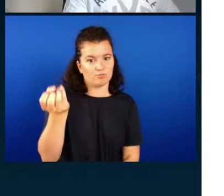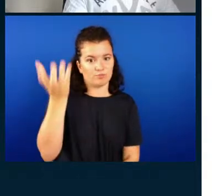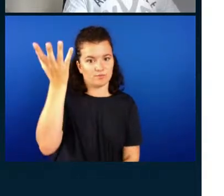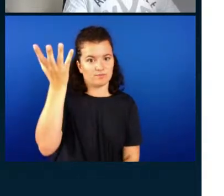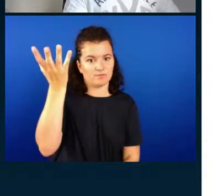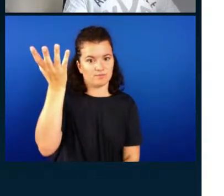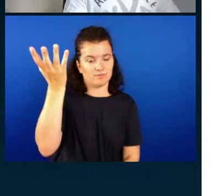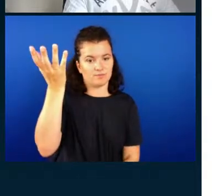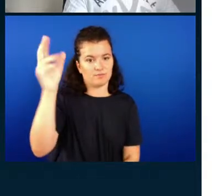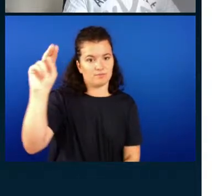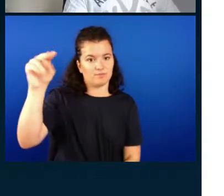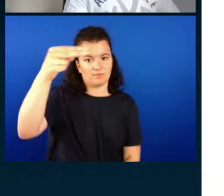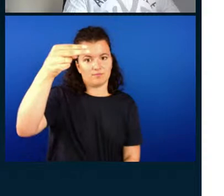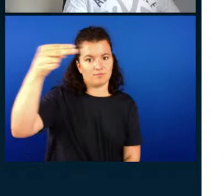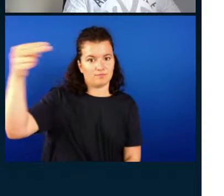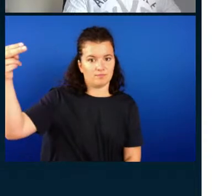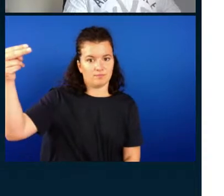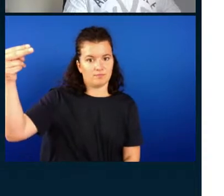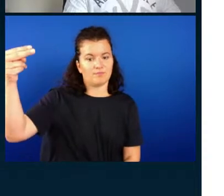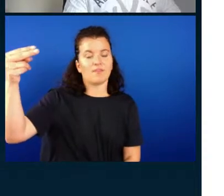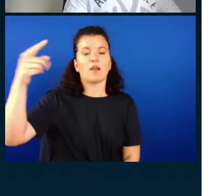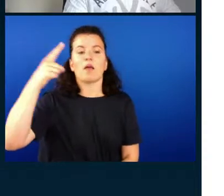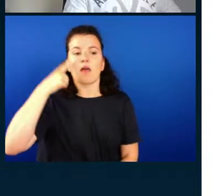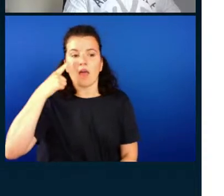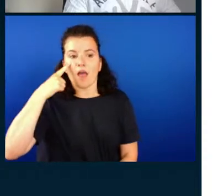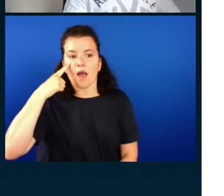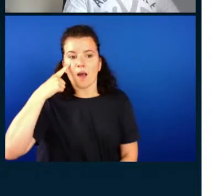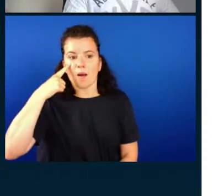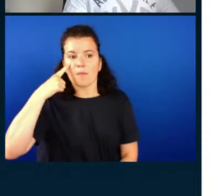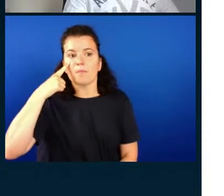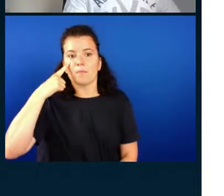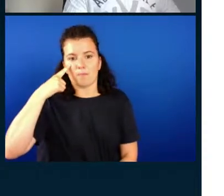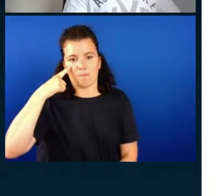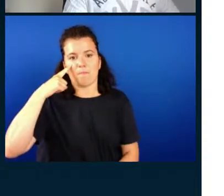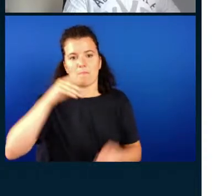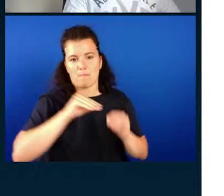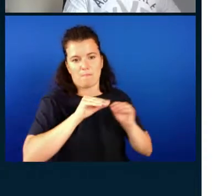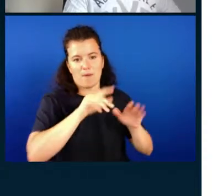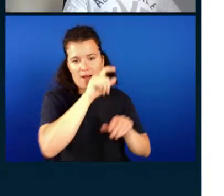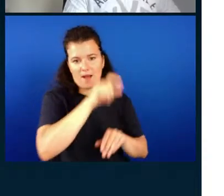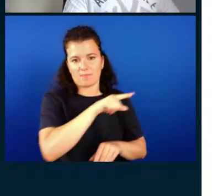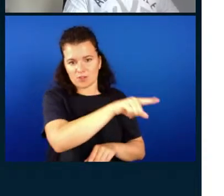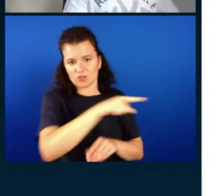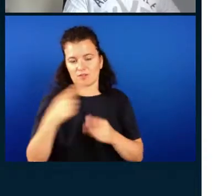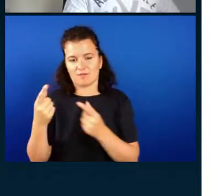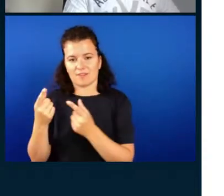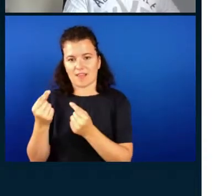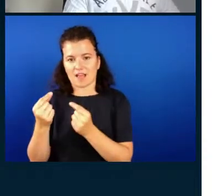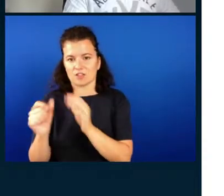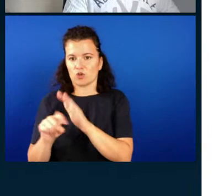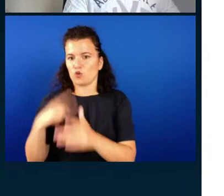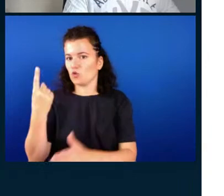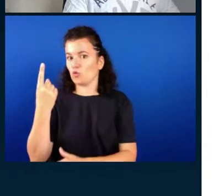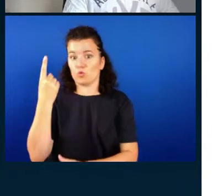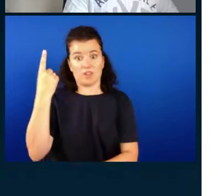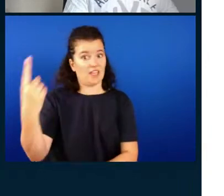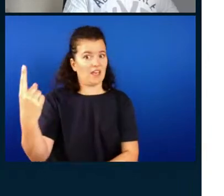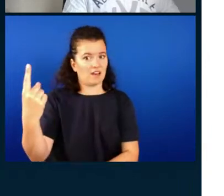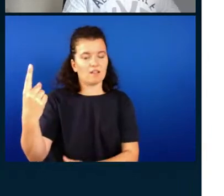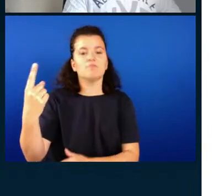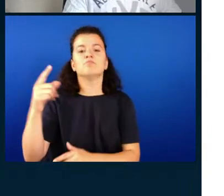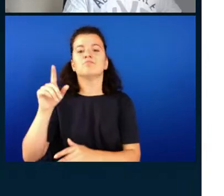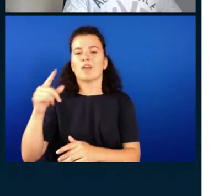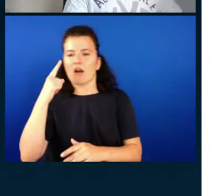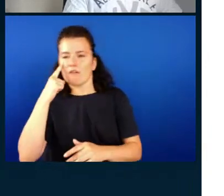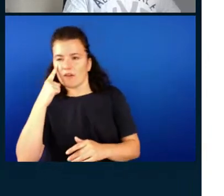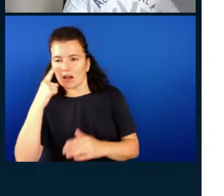it's verifying the publisher ID. It's verifying if the task ID is unique. It does validations in the backend. All